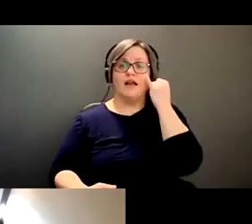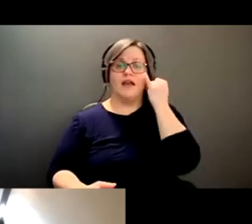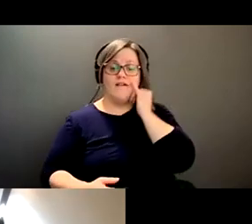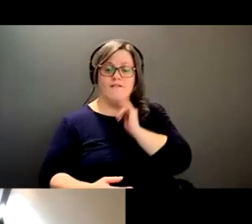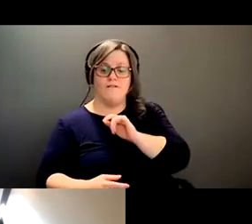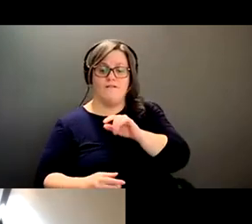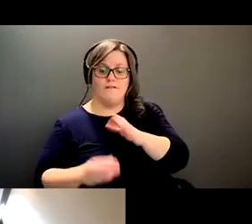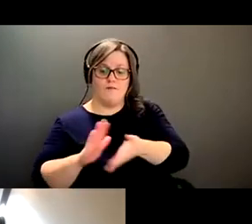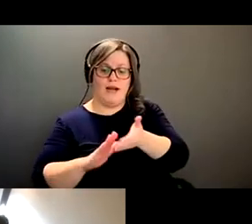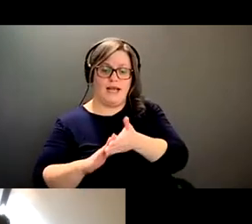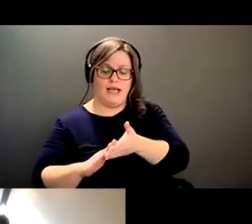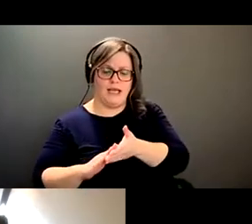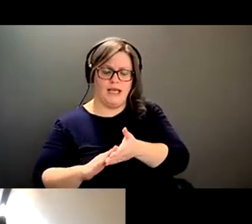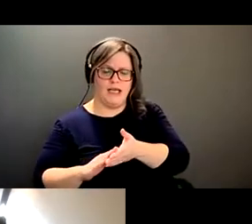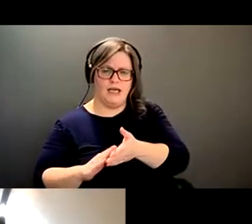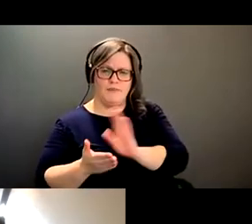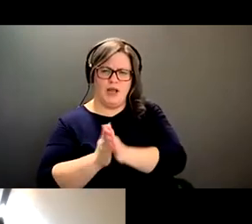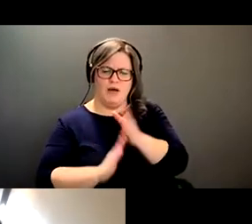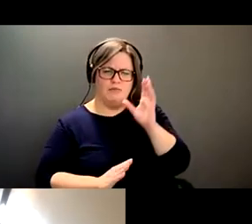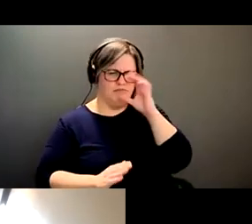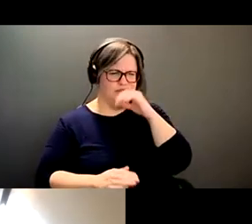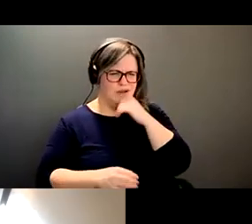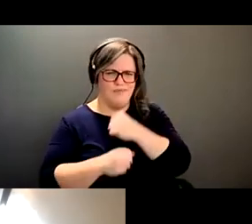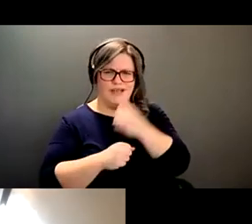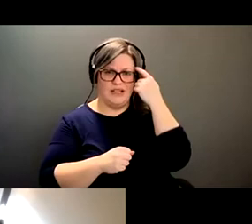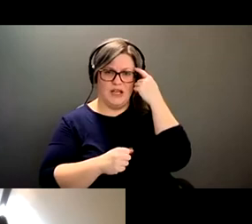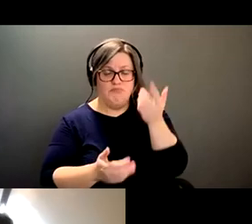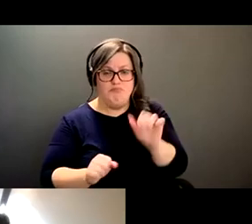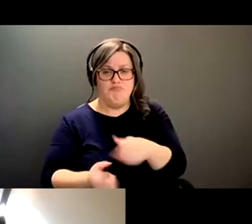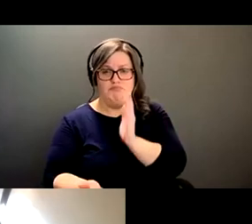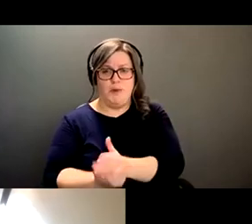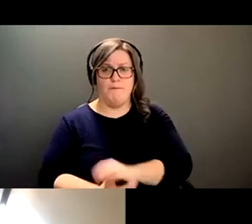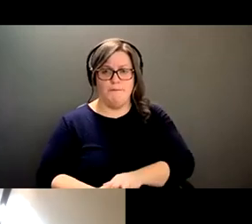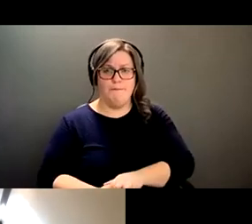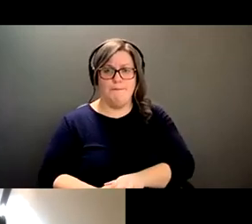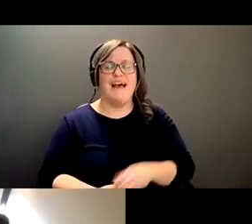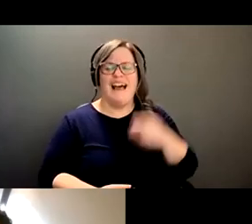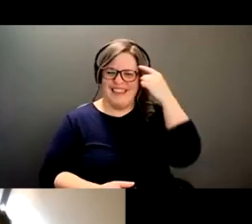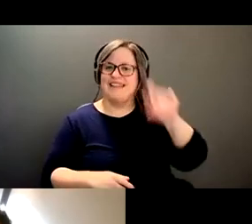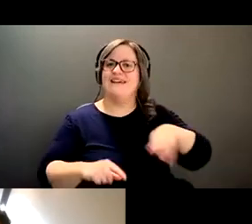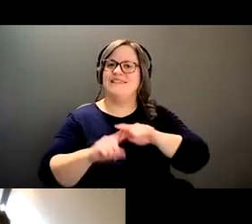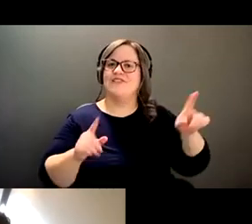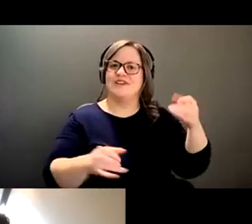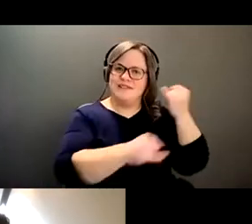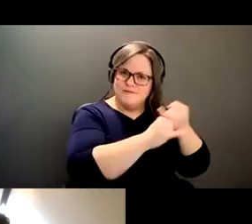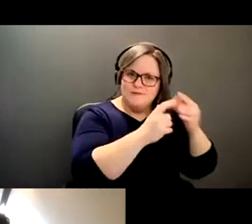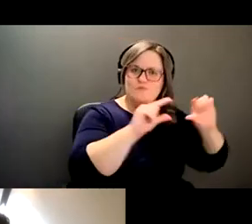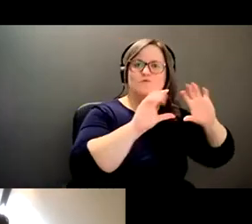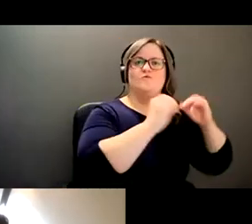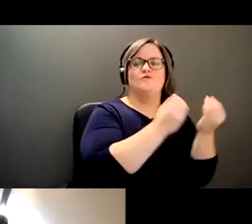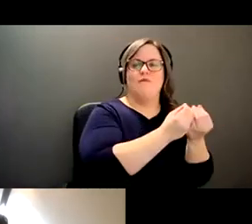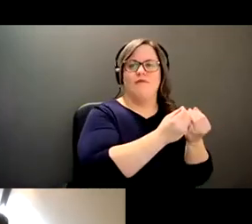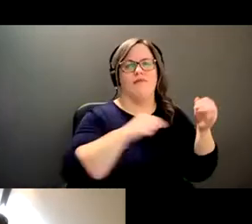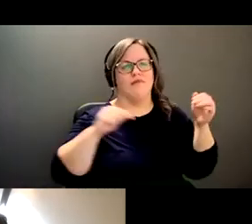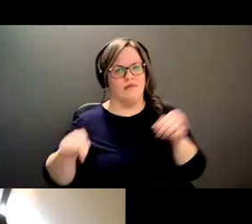what is one of the things that separates kind of an alternative space from an institutional space. I think